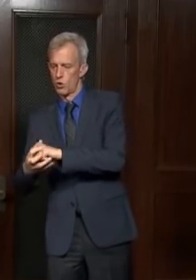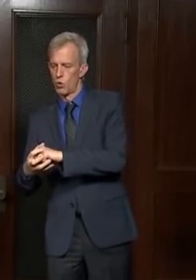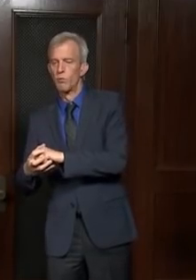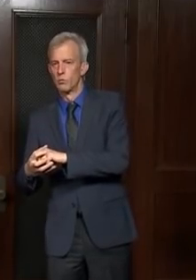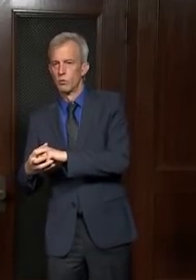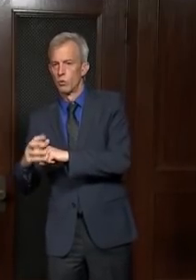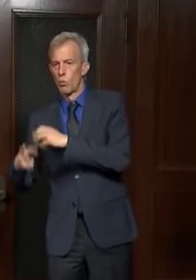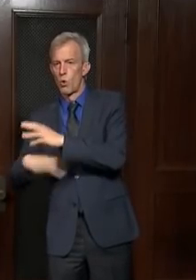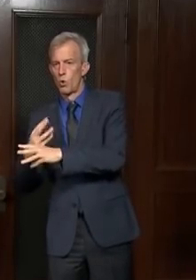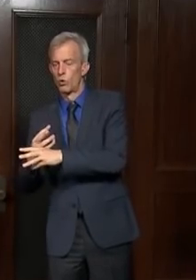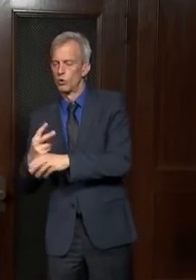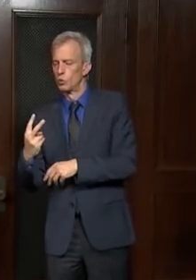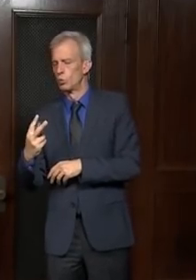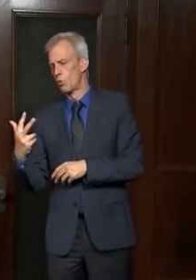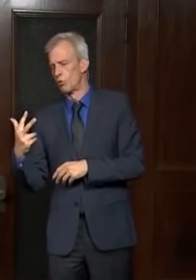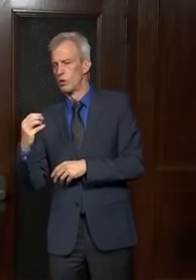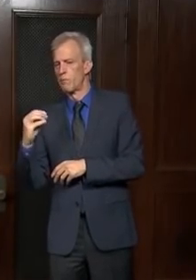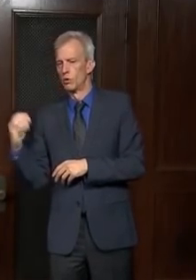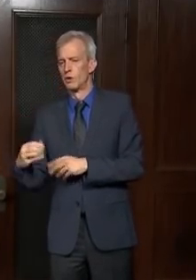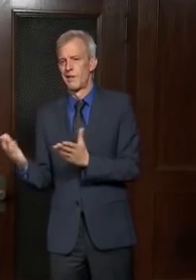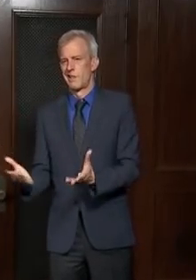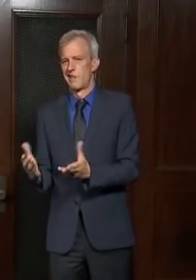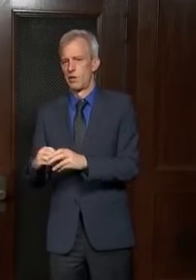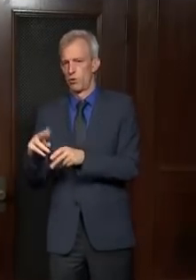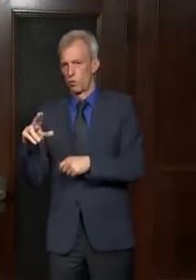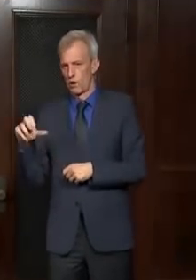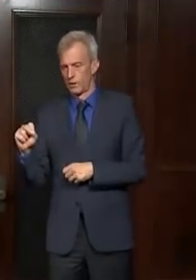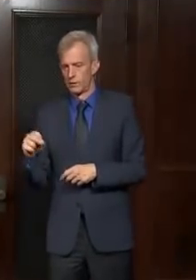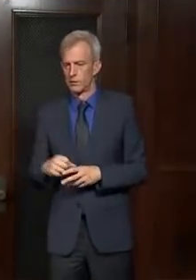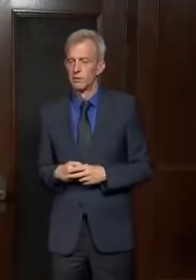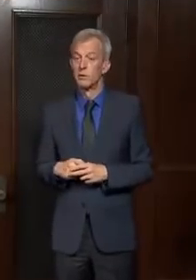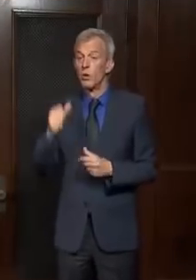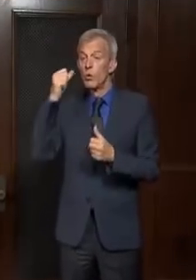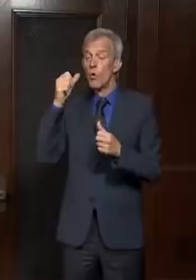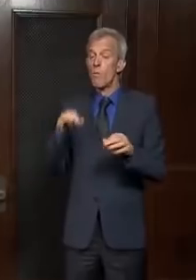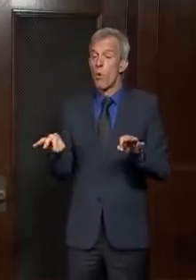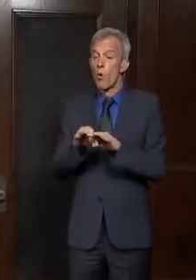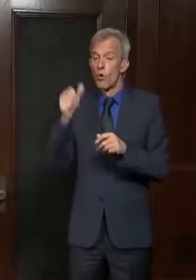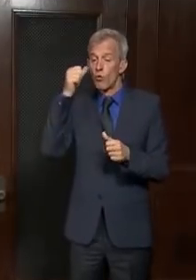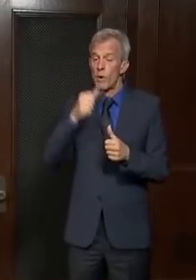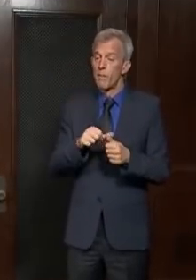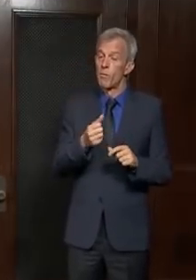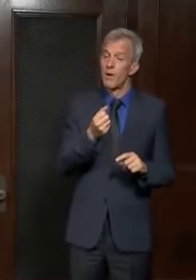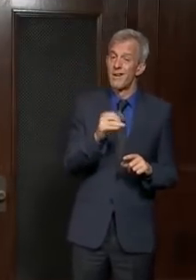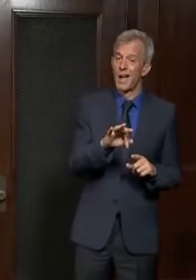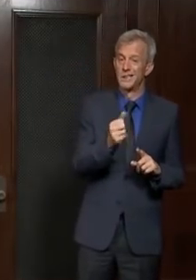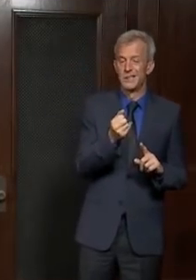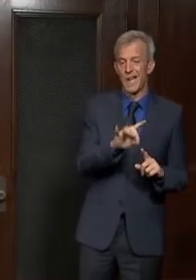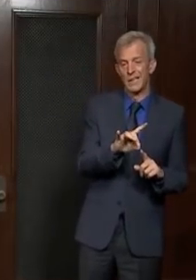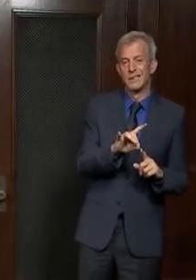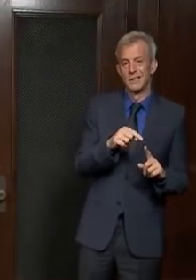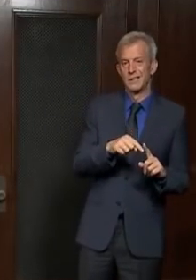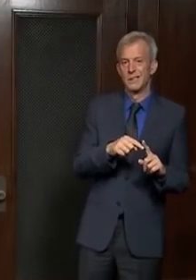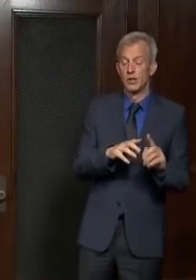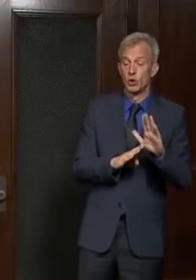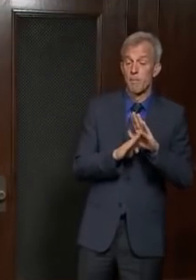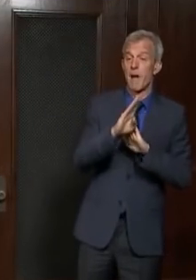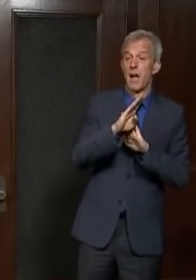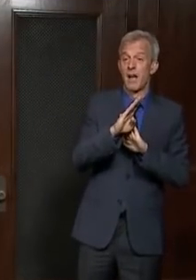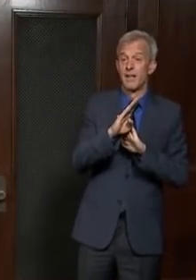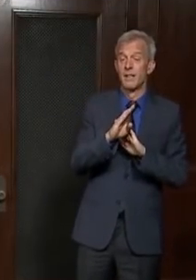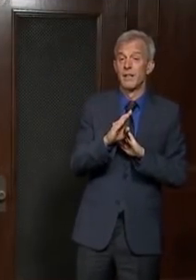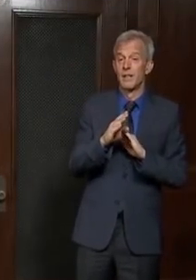3% here in the United States. And it's important to remember the 1918 flu spike saw not one, not two,